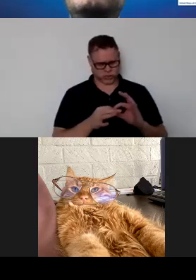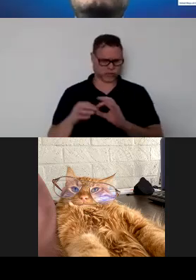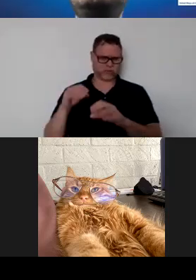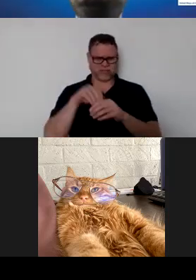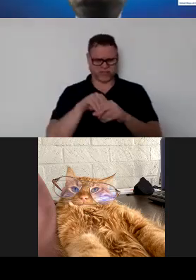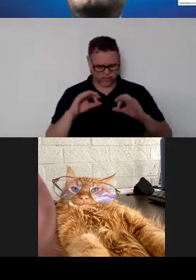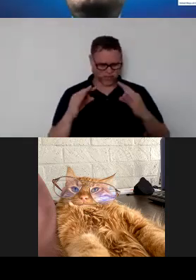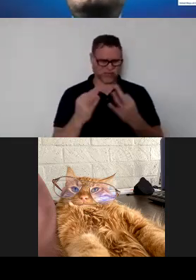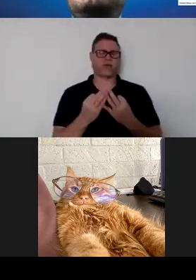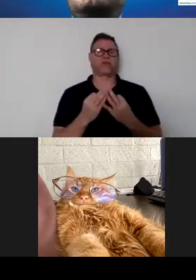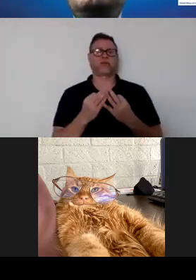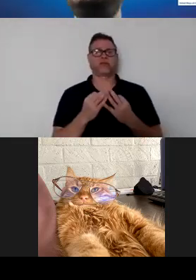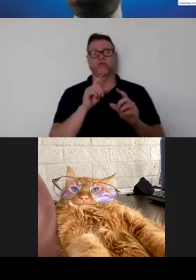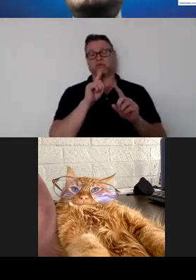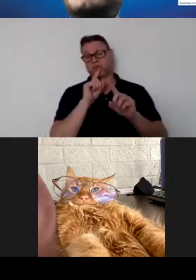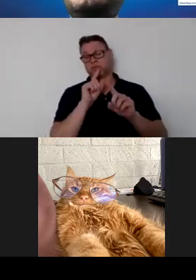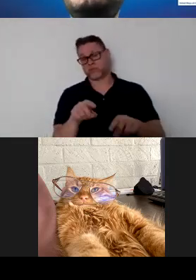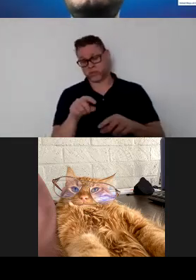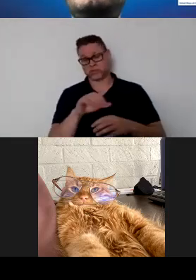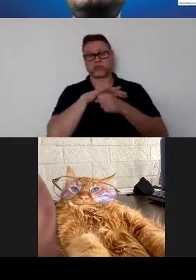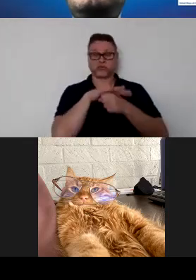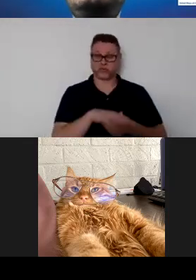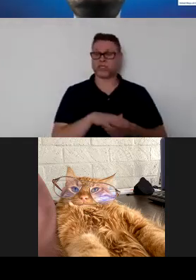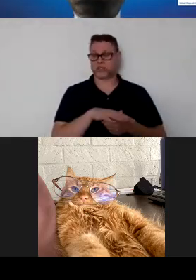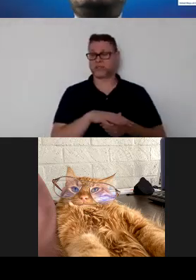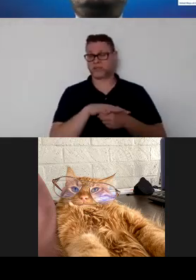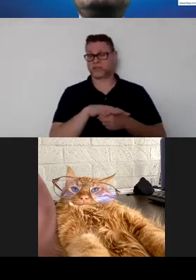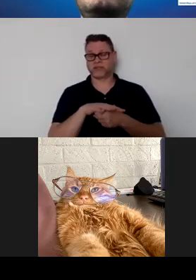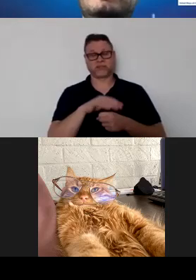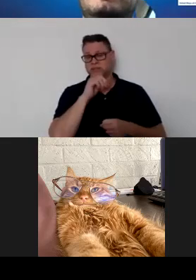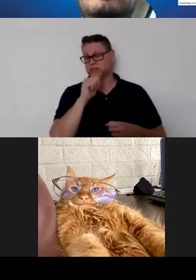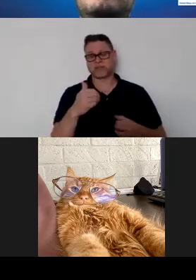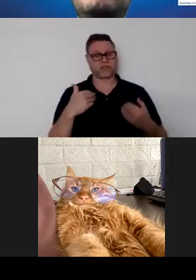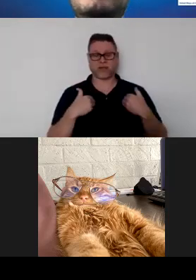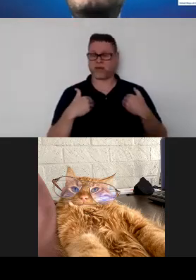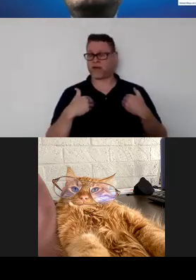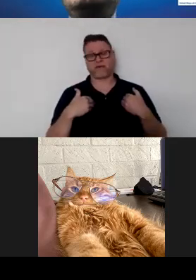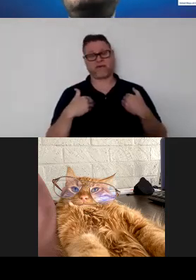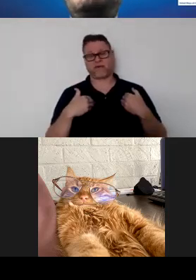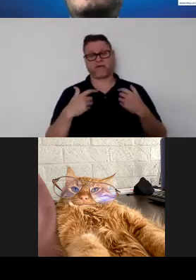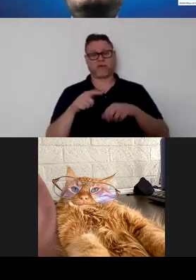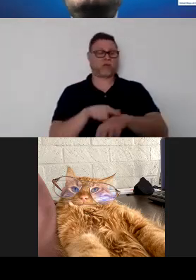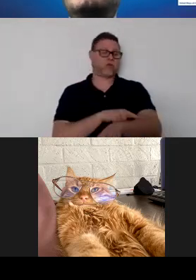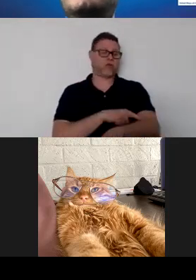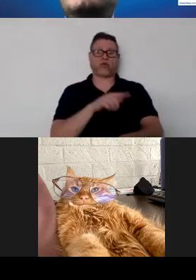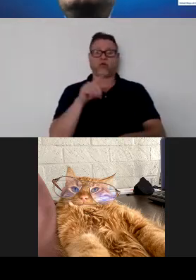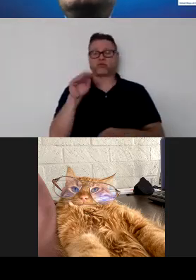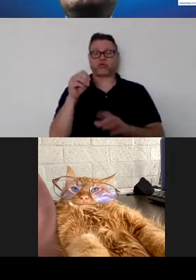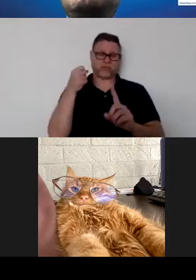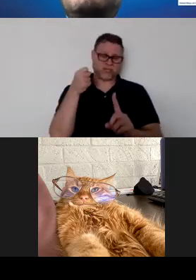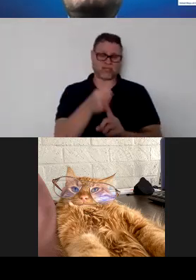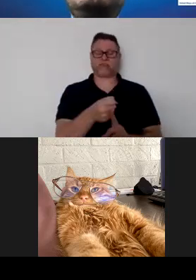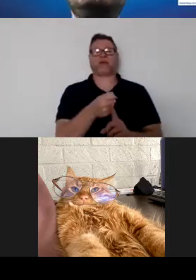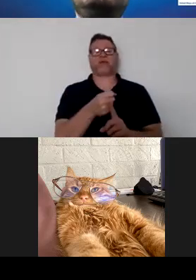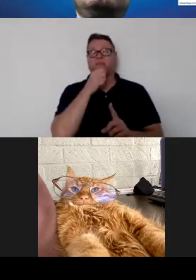family and responses to stress in general, so that it doesn't have a long-term impact on not just